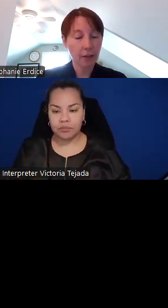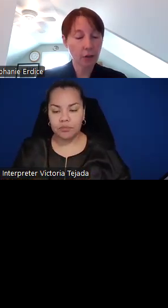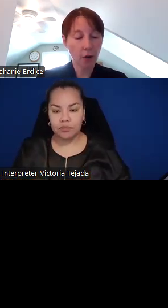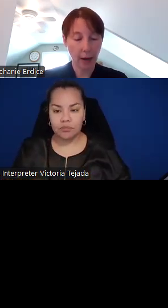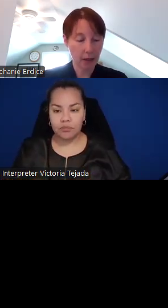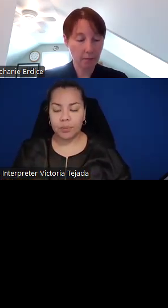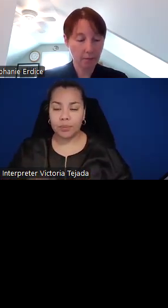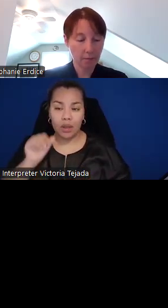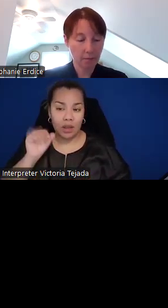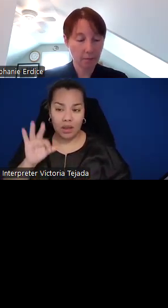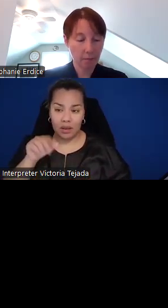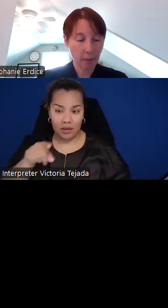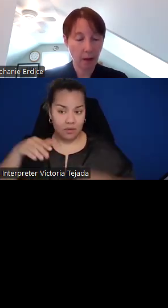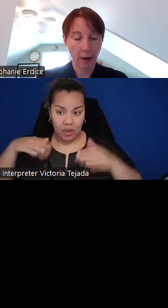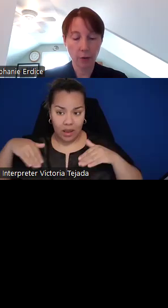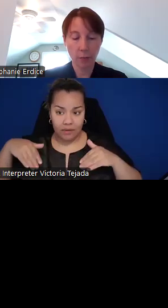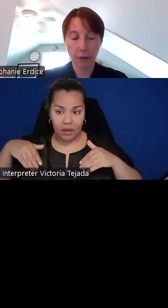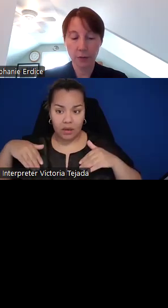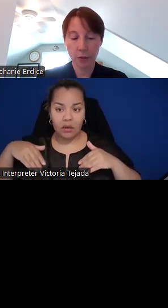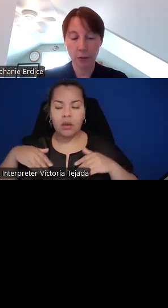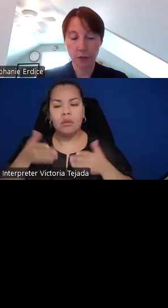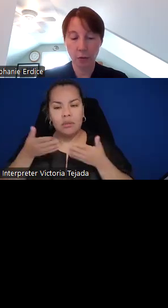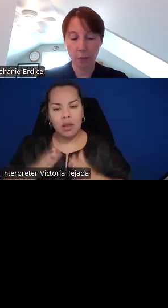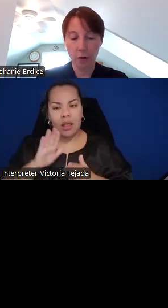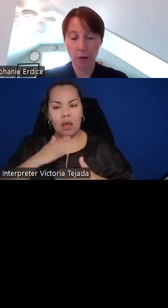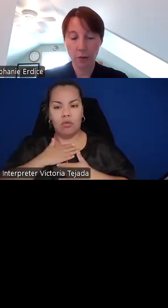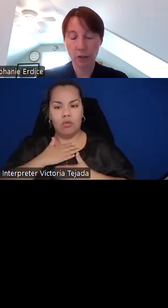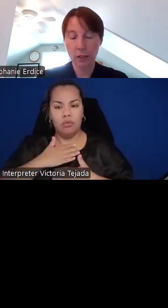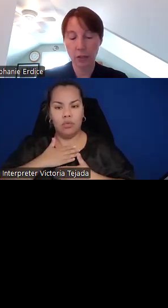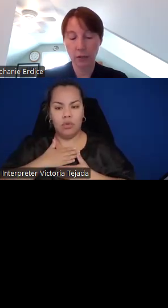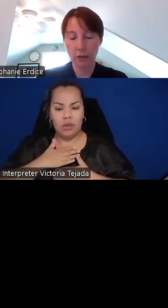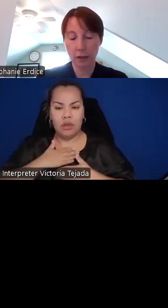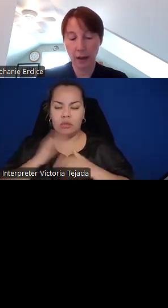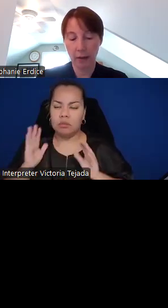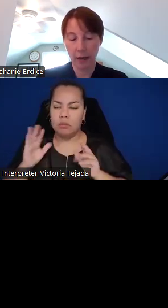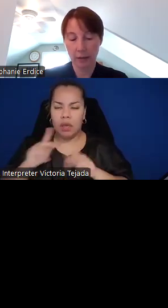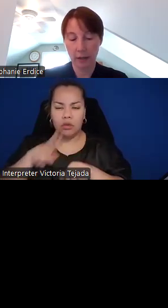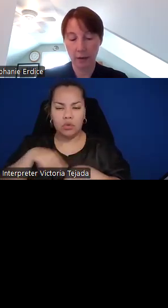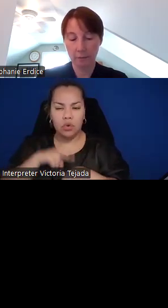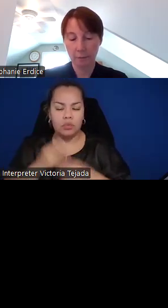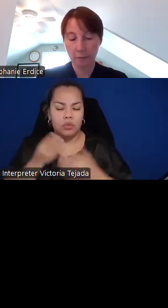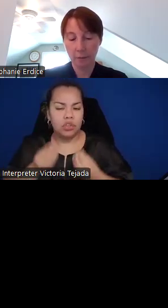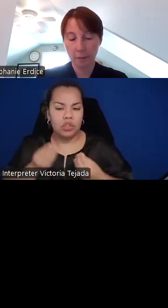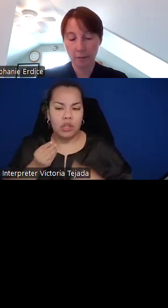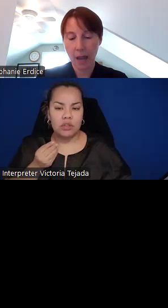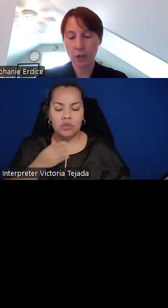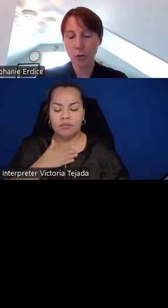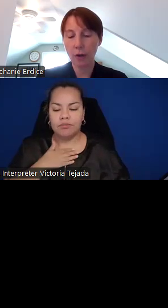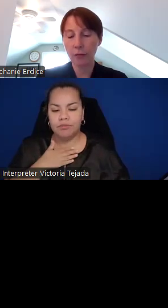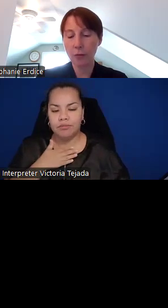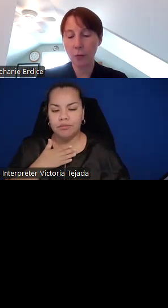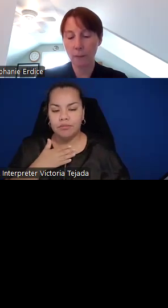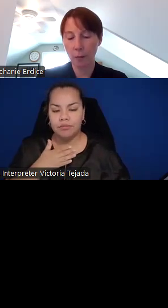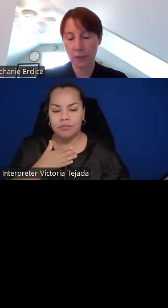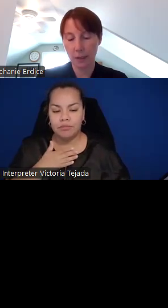So if you haven't already, allow your breath to return to normal with just a gentle inhale and exhale, and